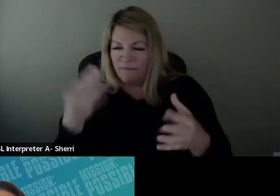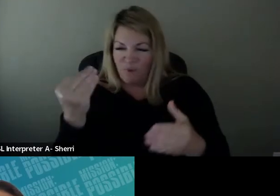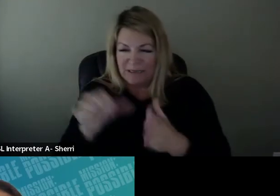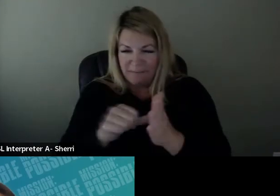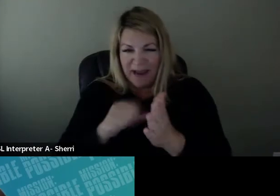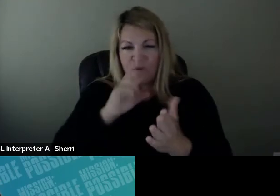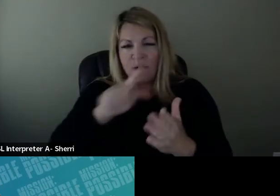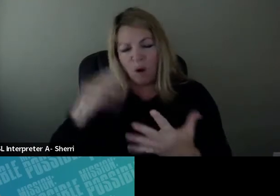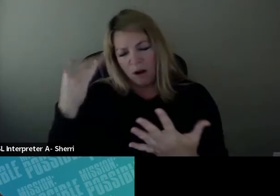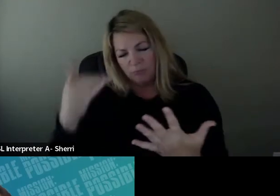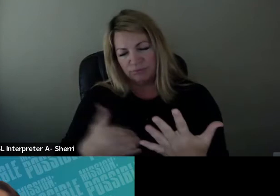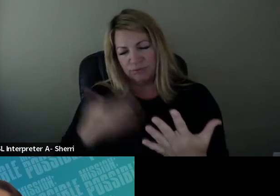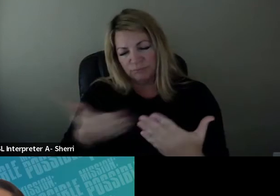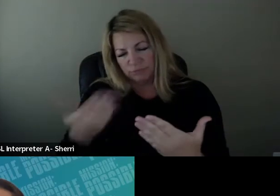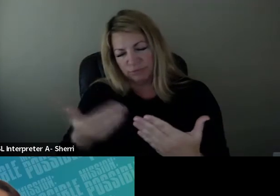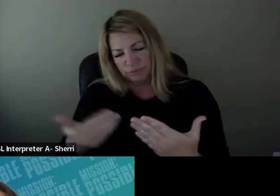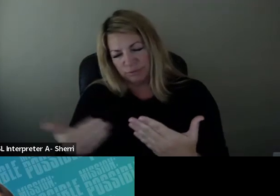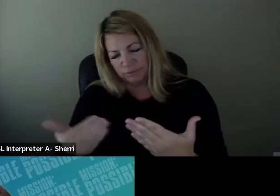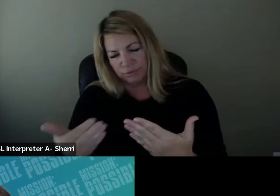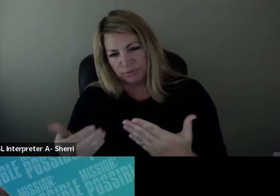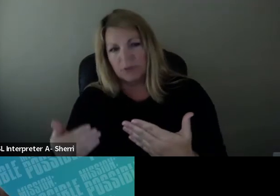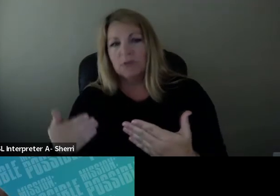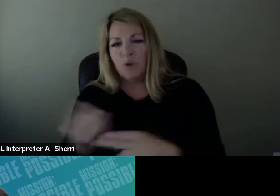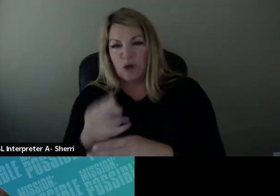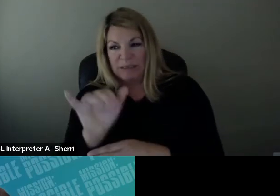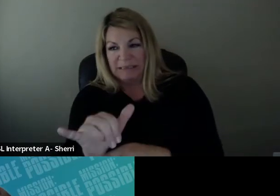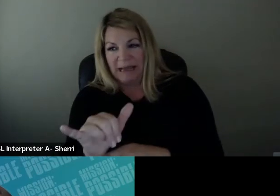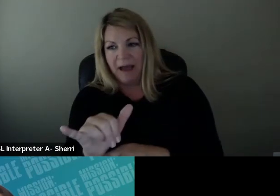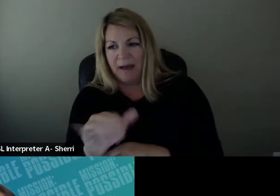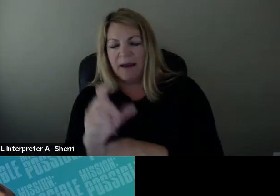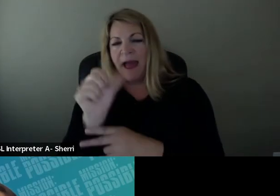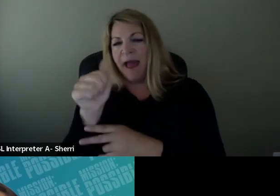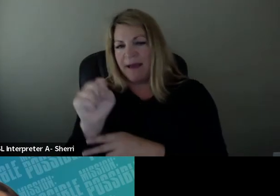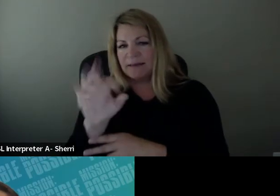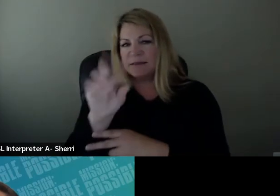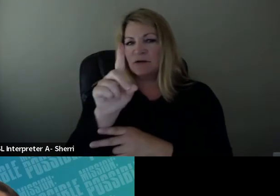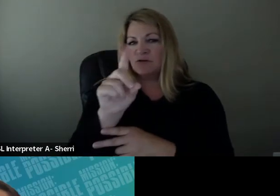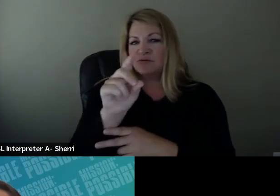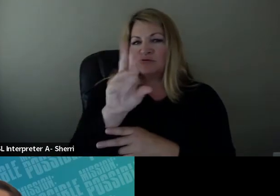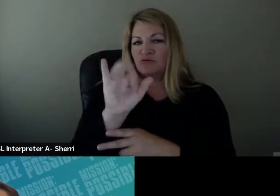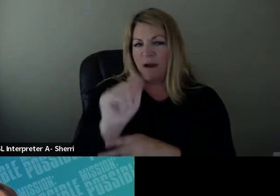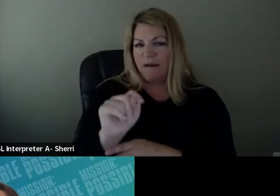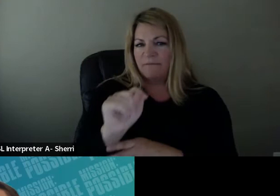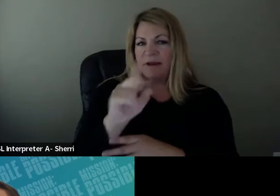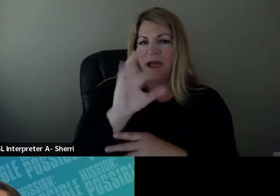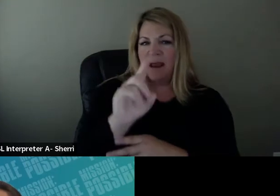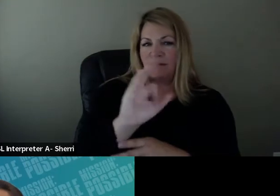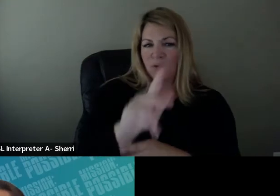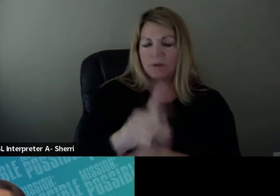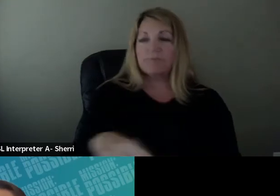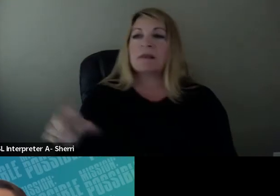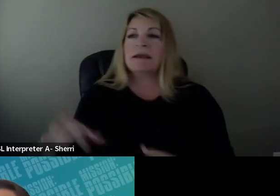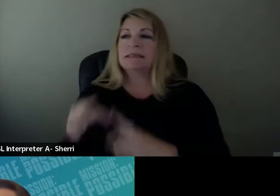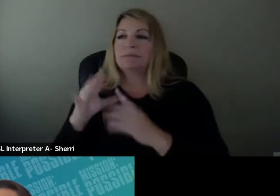report, which we also utilized as a draft handbook. And our special education leadership team met